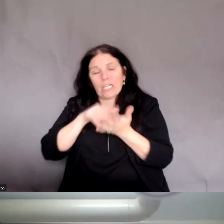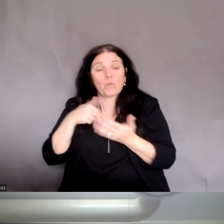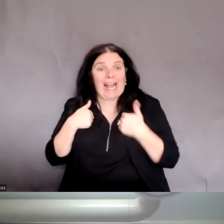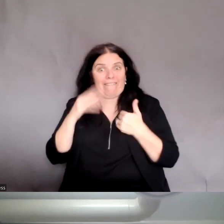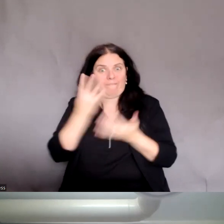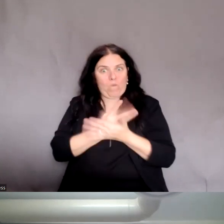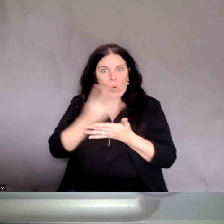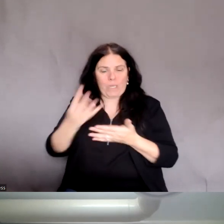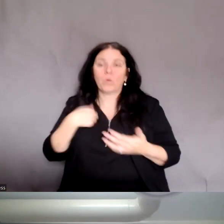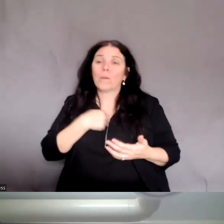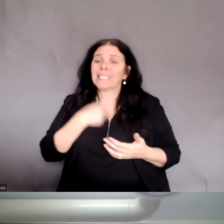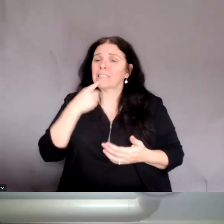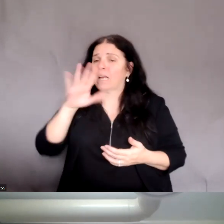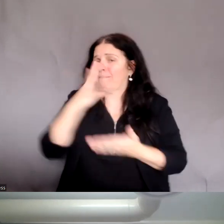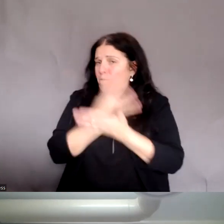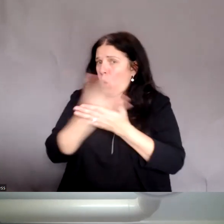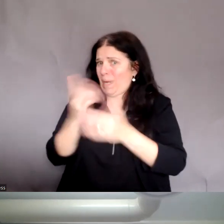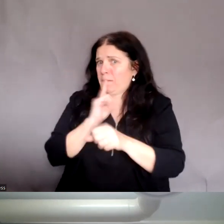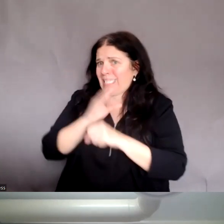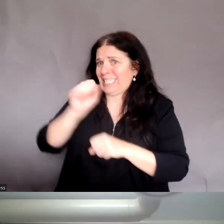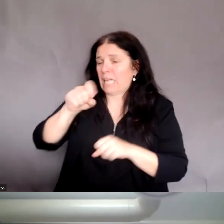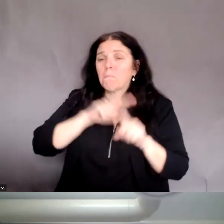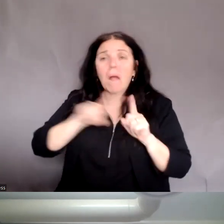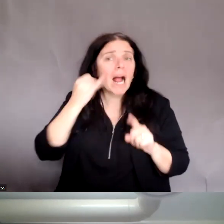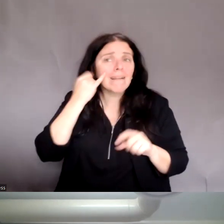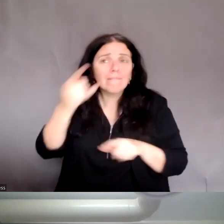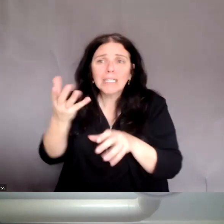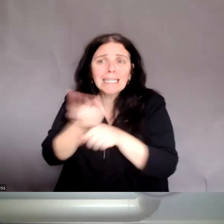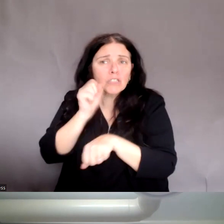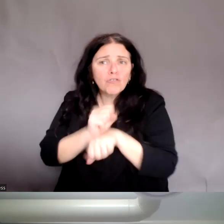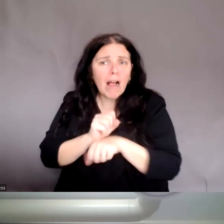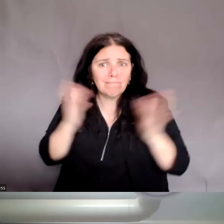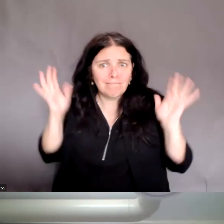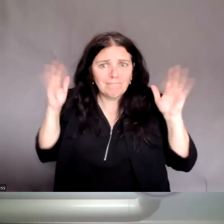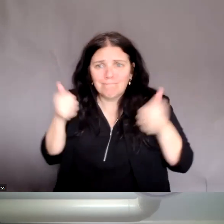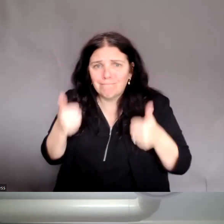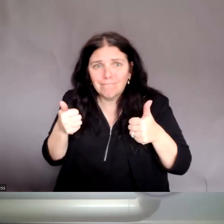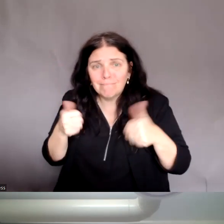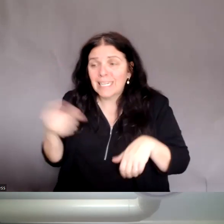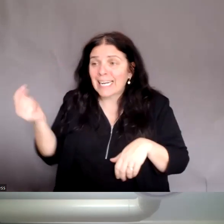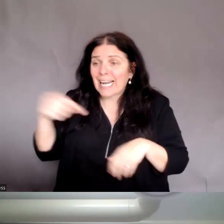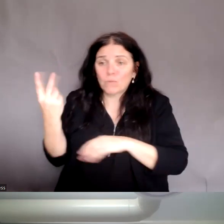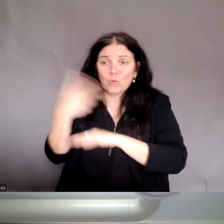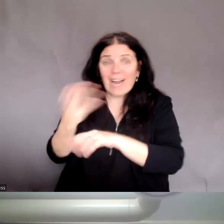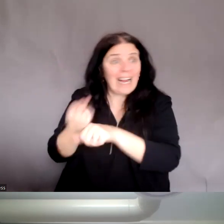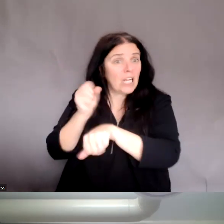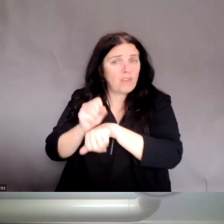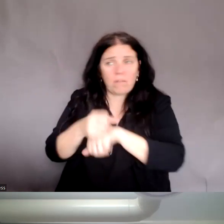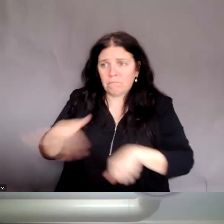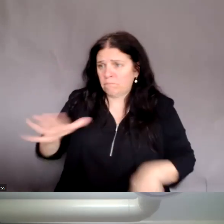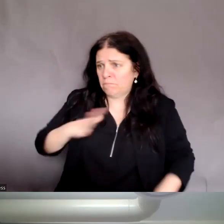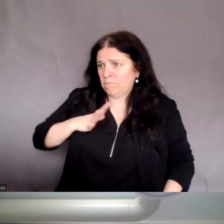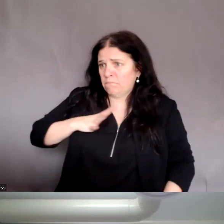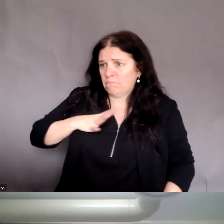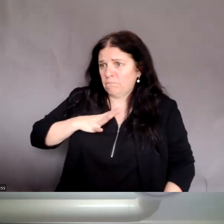4-week commitment, but if you get a job, great, we're happy. If you attend 2 days and then you get a job, excellent, no problem. And we make